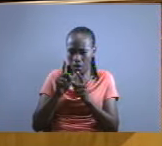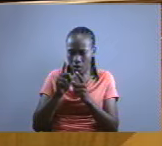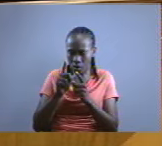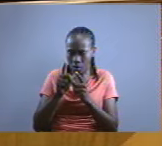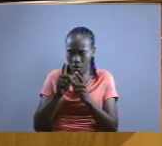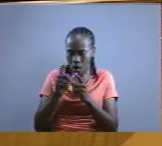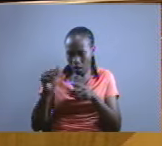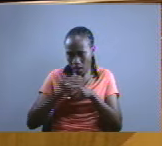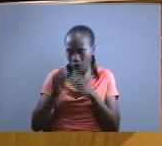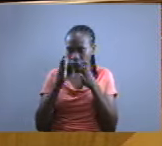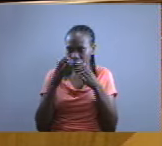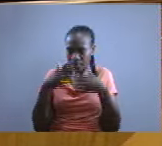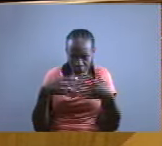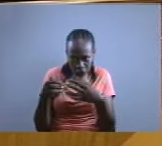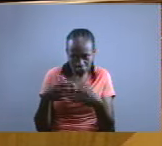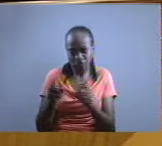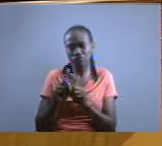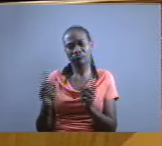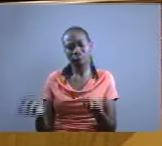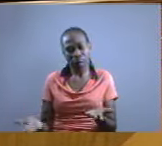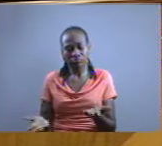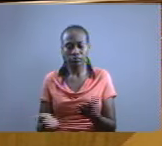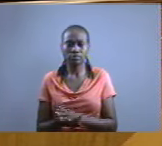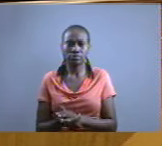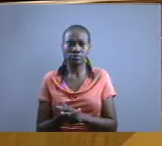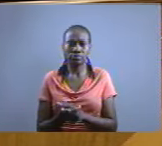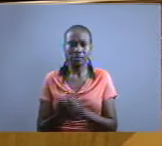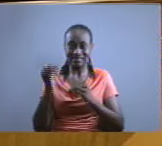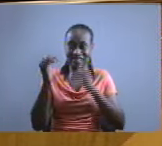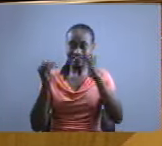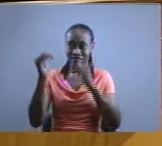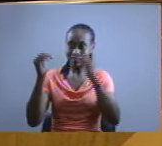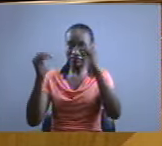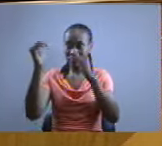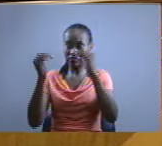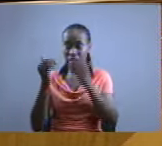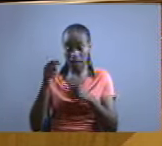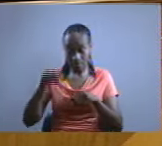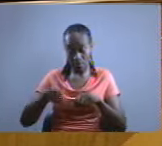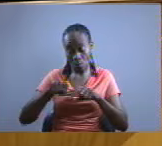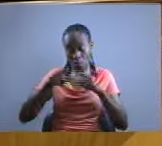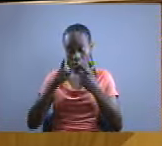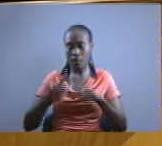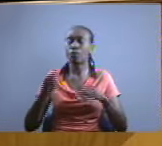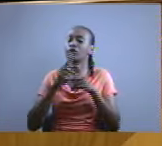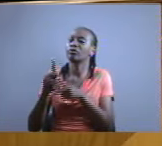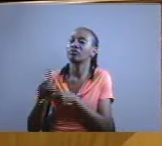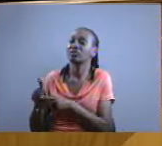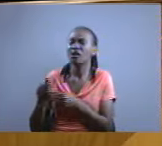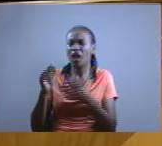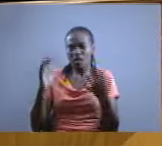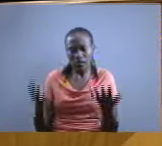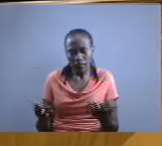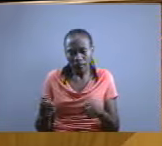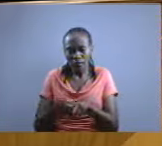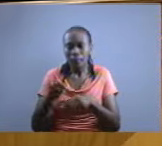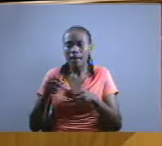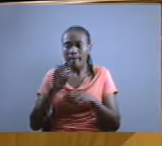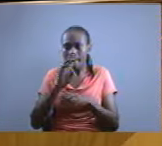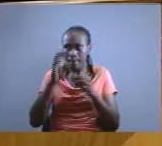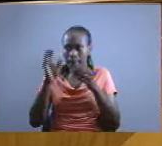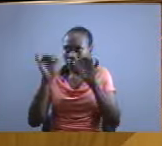practitioners, the lack of clear and practicable standards for the language profession, and lack of protection for members of